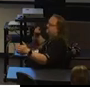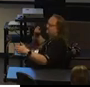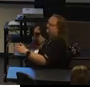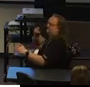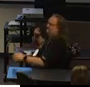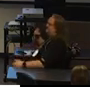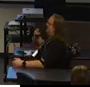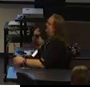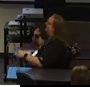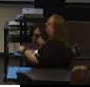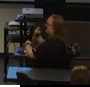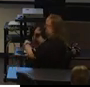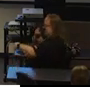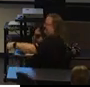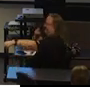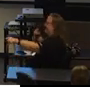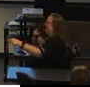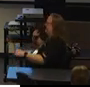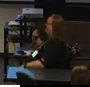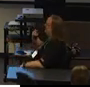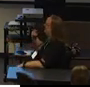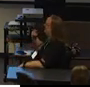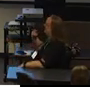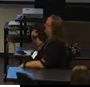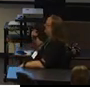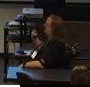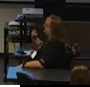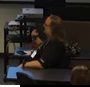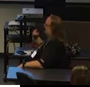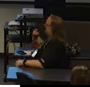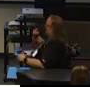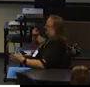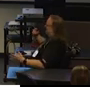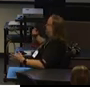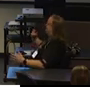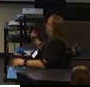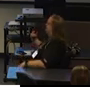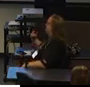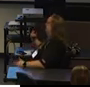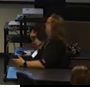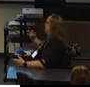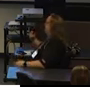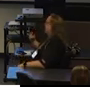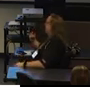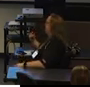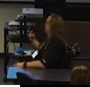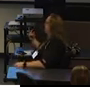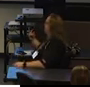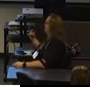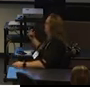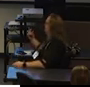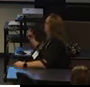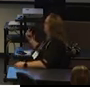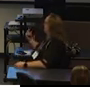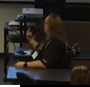sand is really a pain. So being able to have that walkway would have been really super nice to have, not just, yeah, that, and that's, I think that's